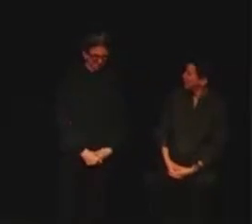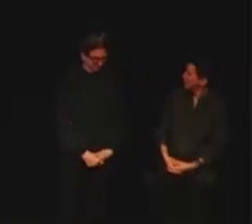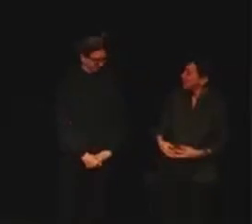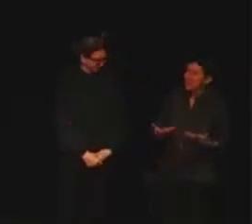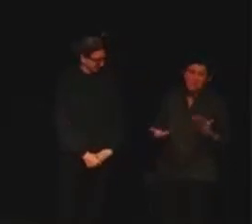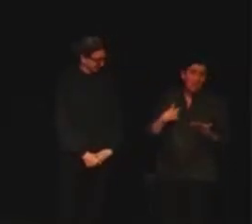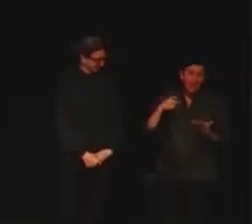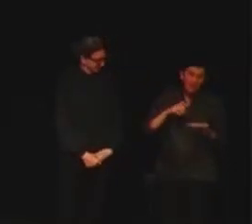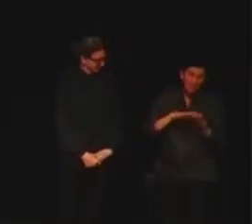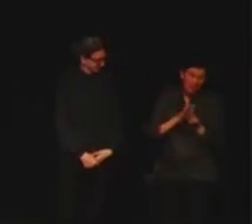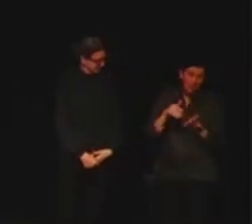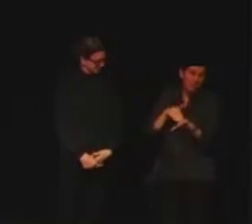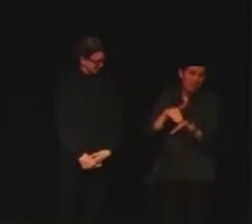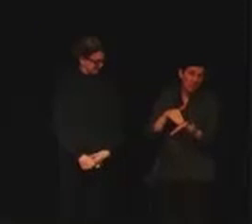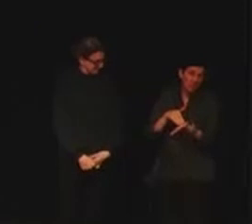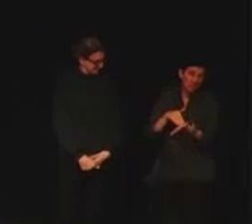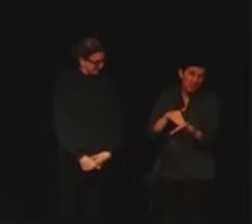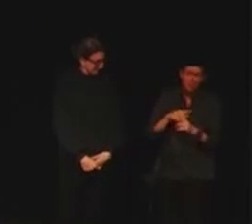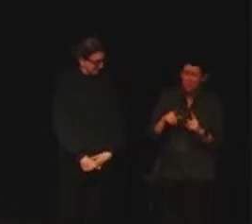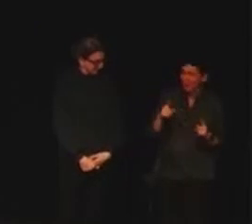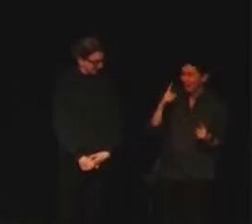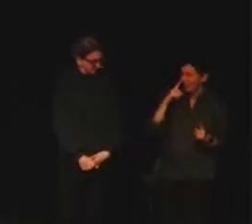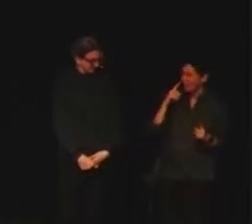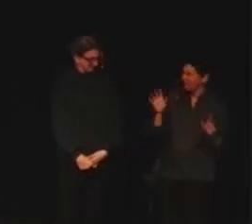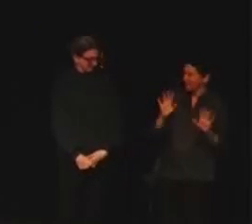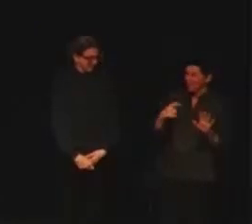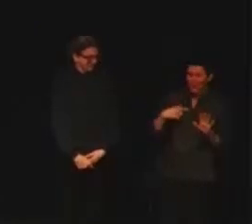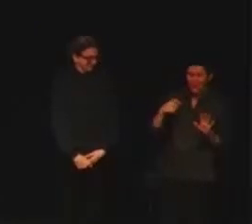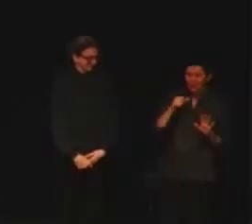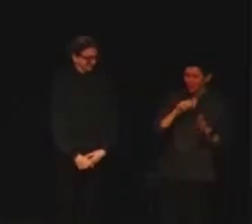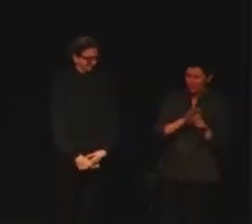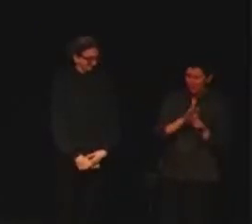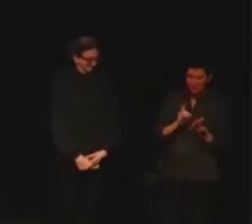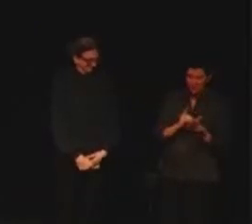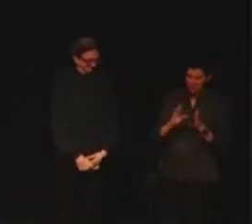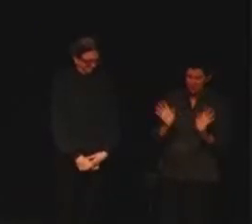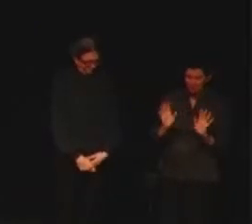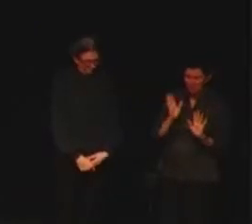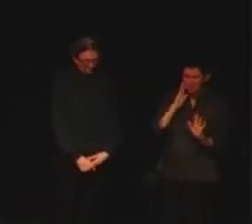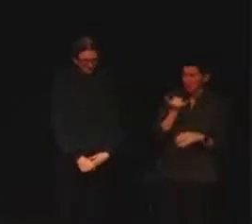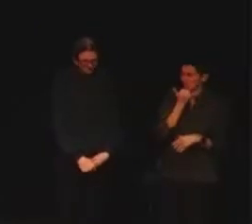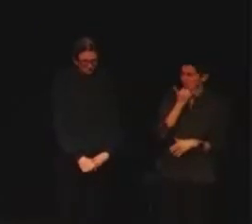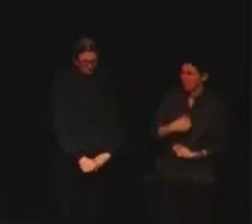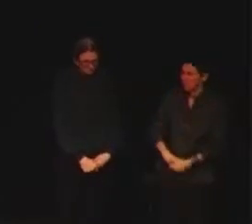you know. I shouldn't have been a doctor, though. That shouldn't have happened. Afraid of blood, but yeah.